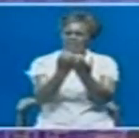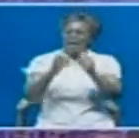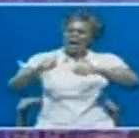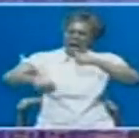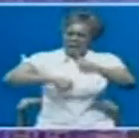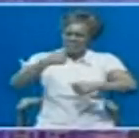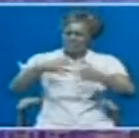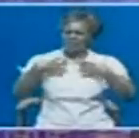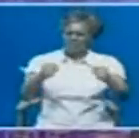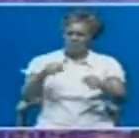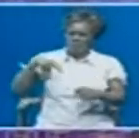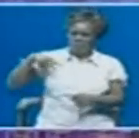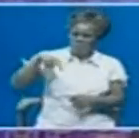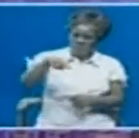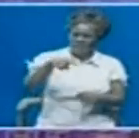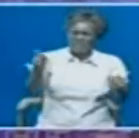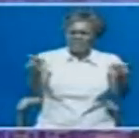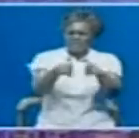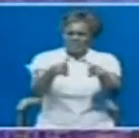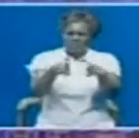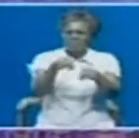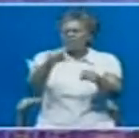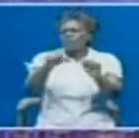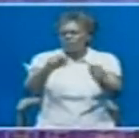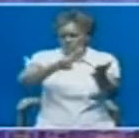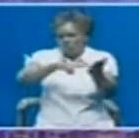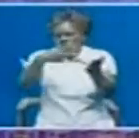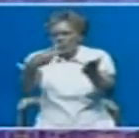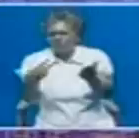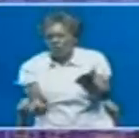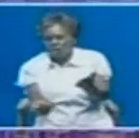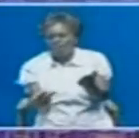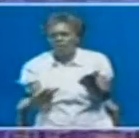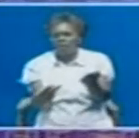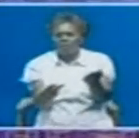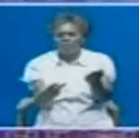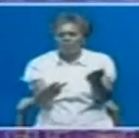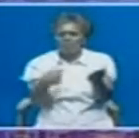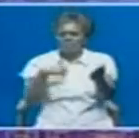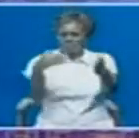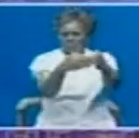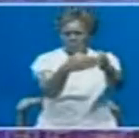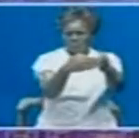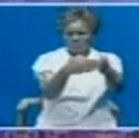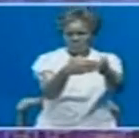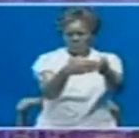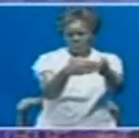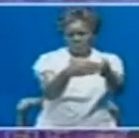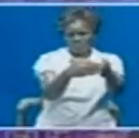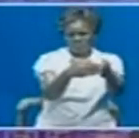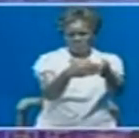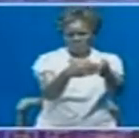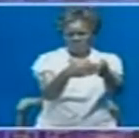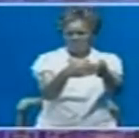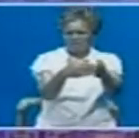healthy, walking like he's going to fall down if he gets another 20 meters. Hmm. And I stopped him. And I